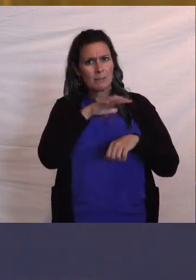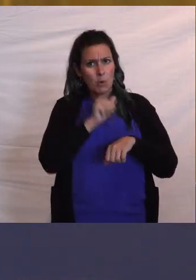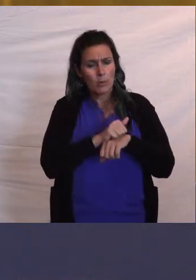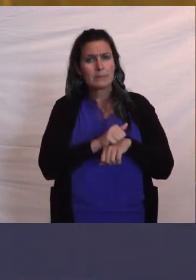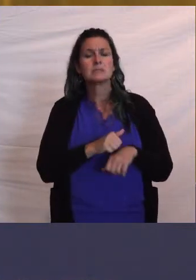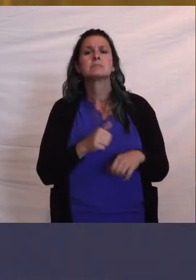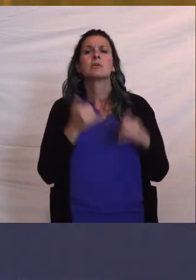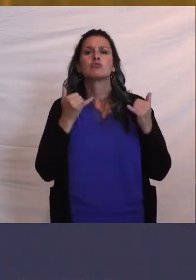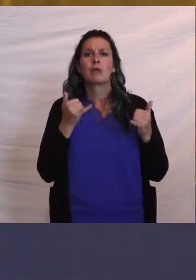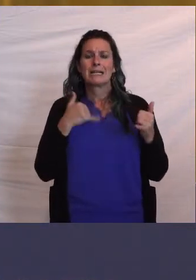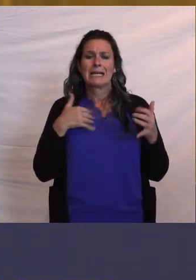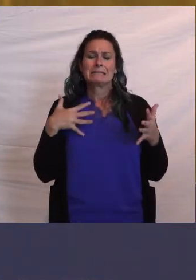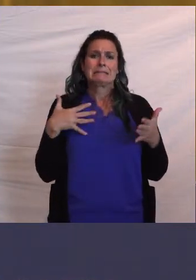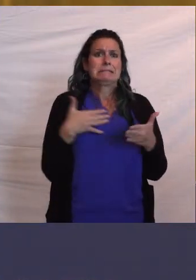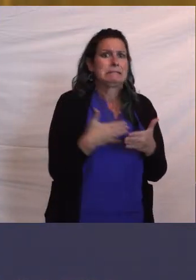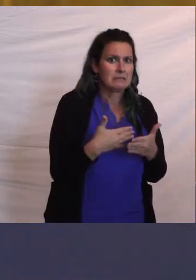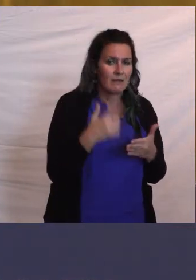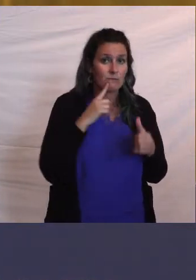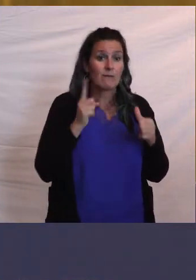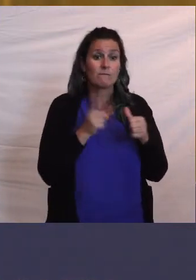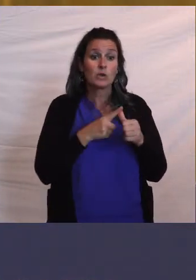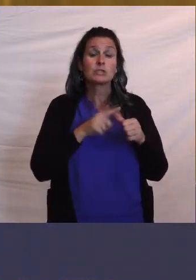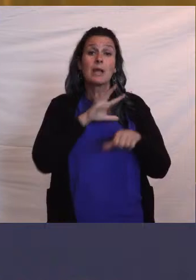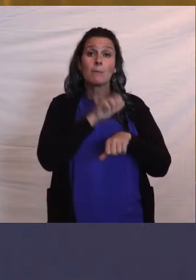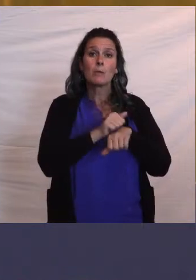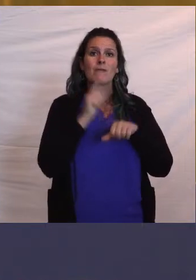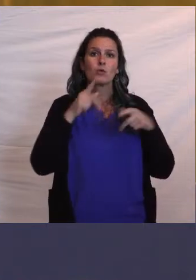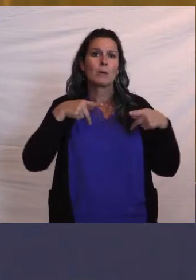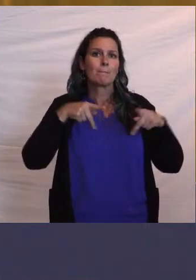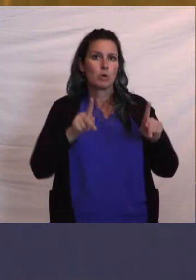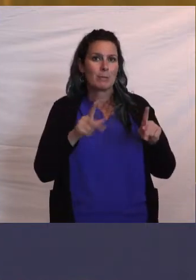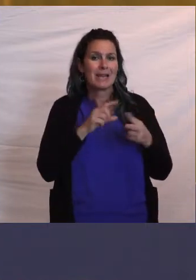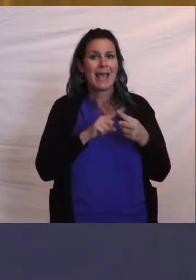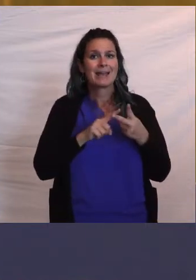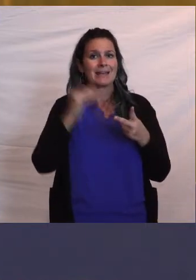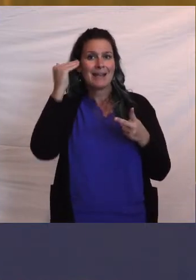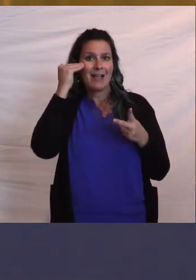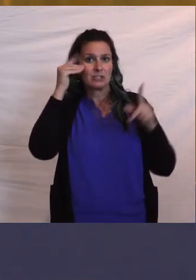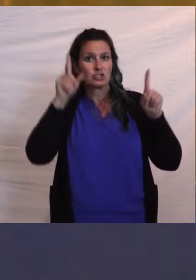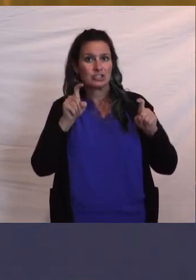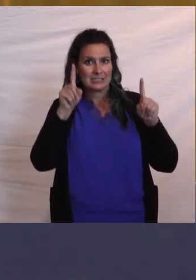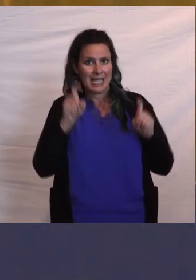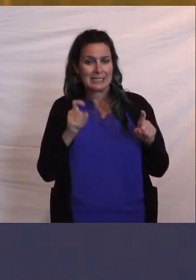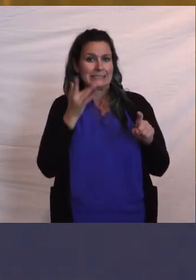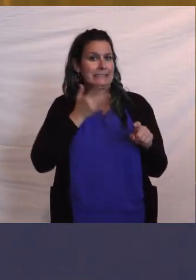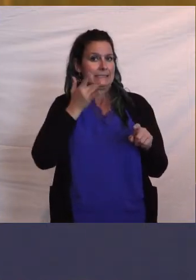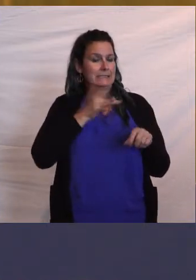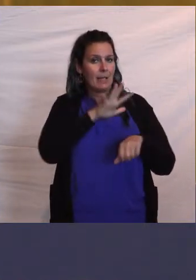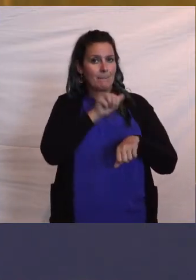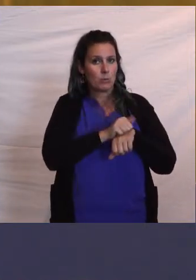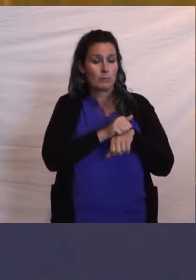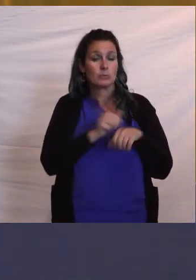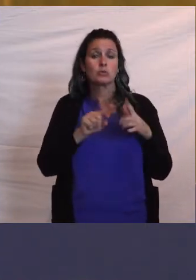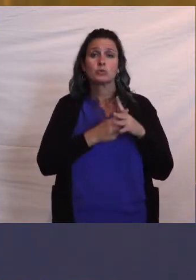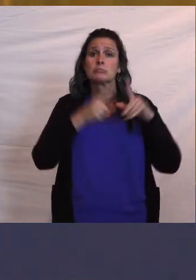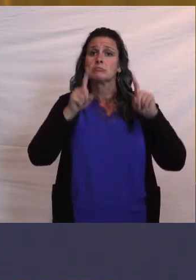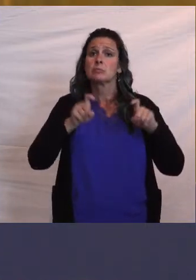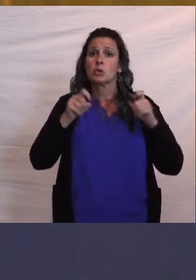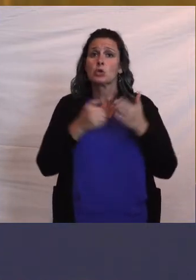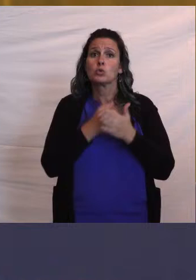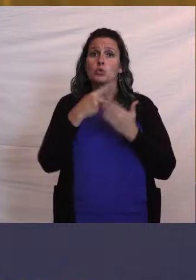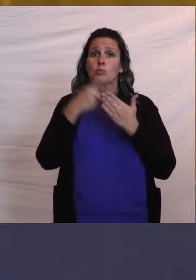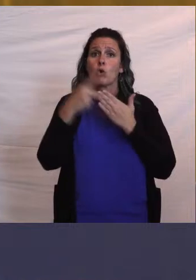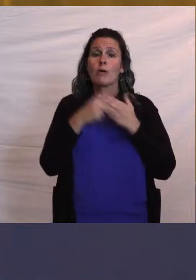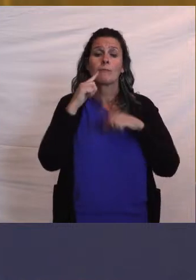currently in a crunch for first permit appointments and knowledge tests. We are piloting a new program of